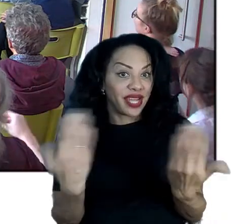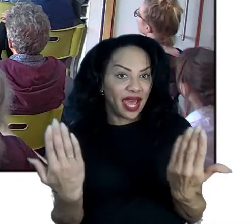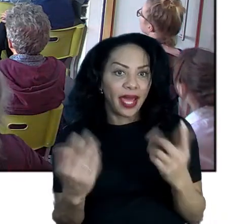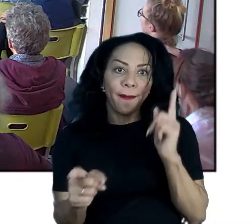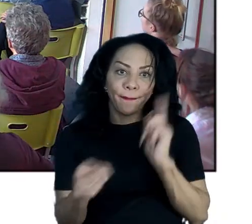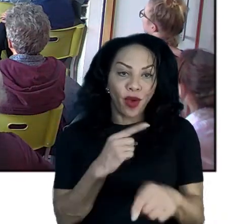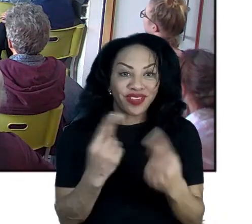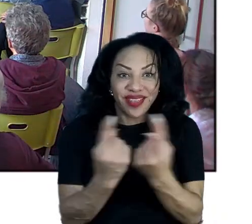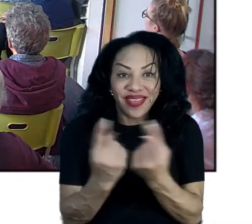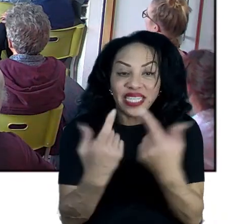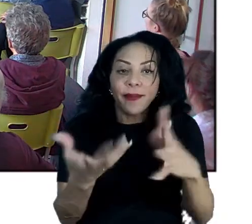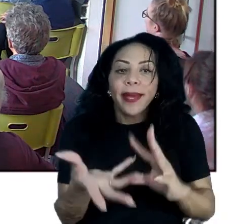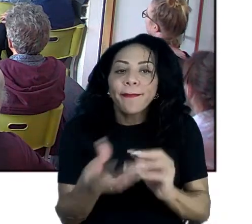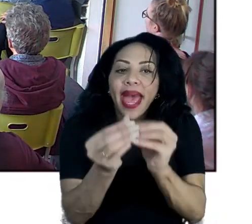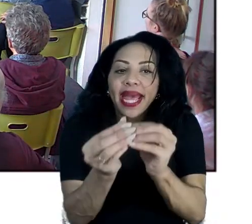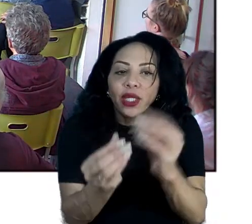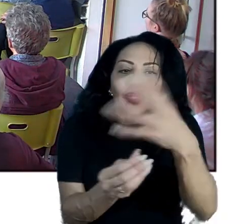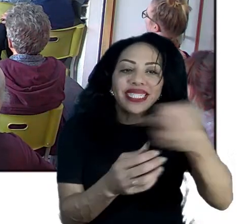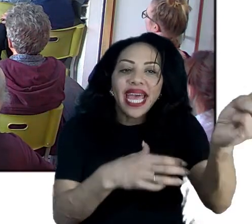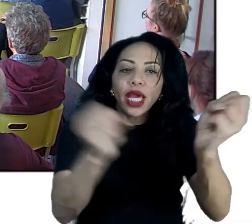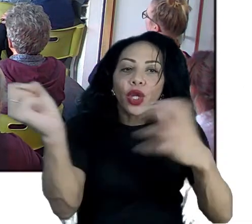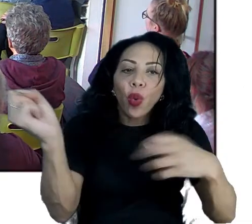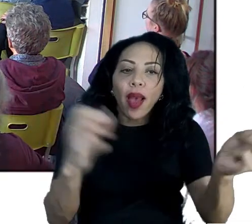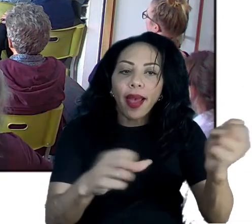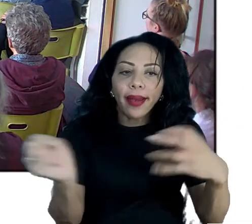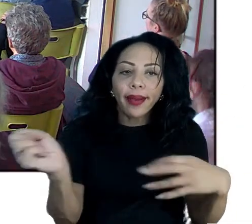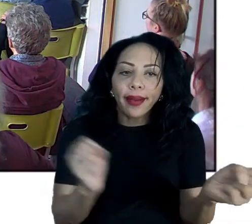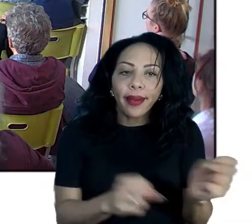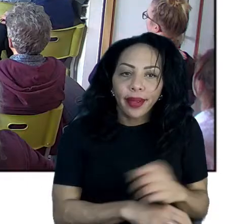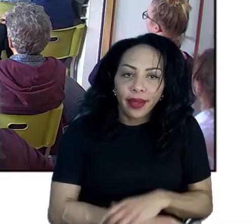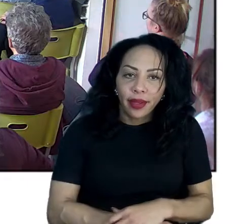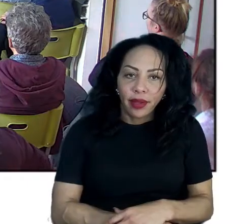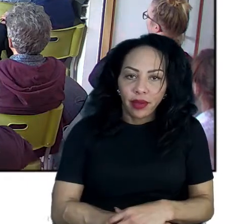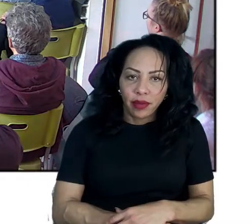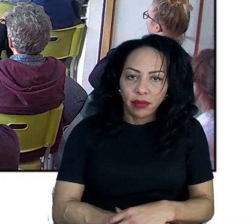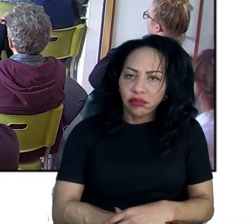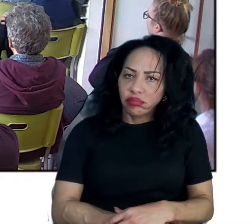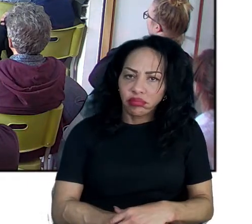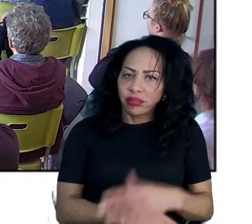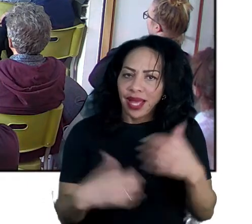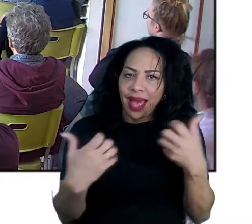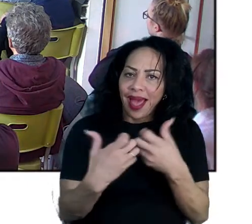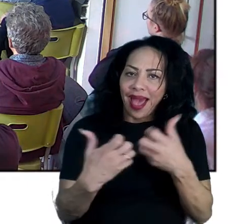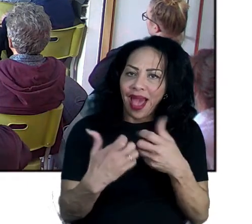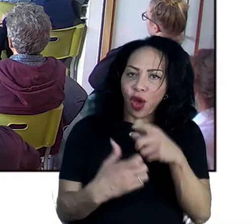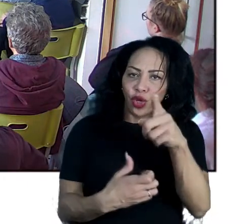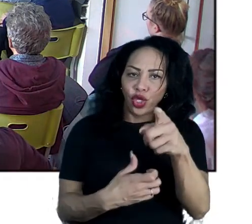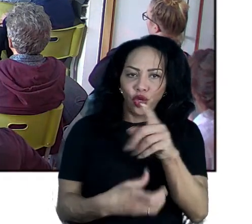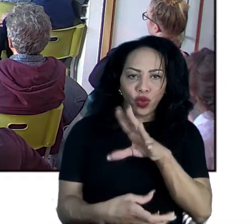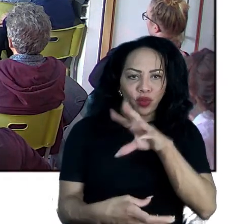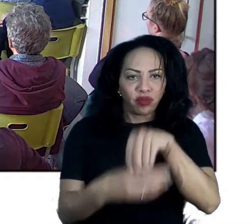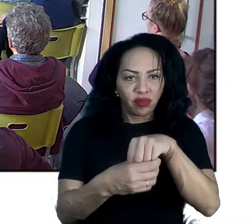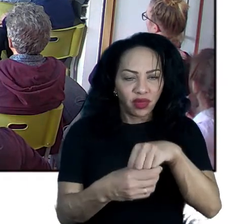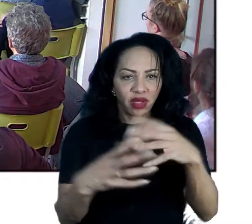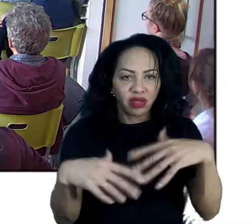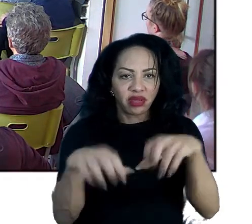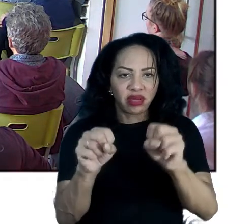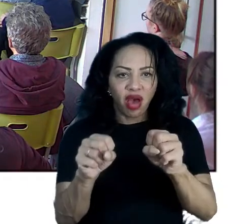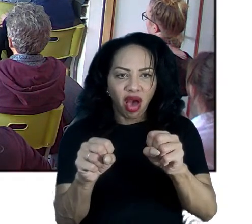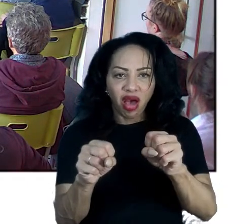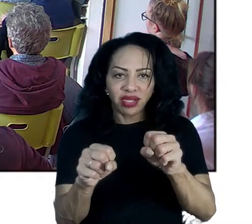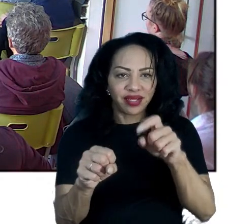I just wanted to know what your route was into media archaeology, and sort of like what you did for your undergraduate and your academic